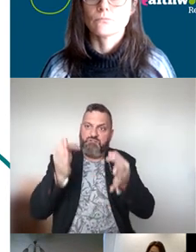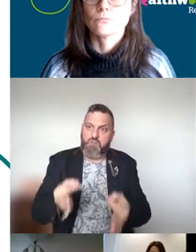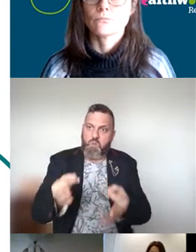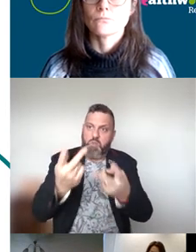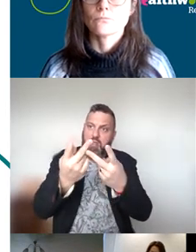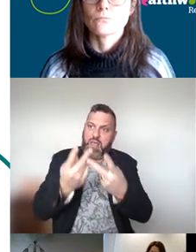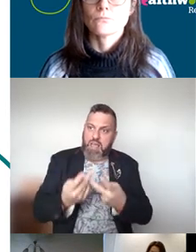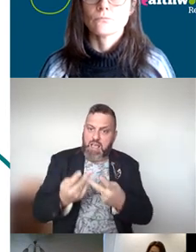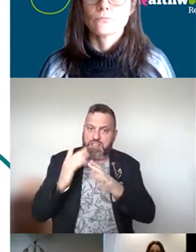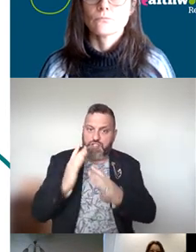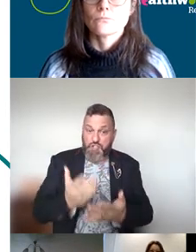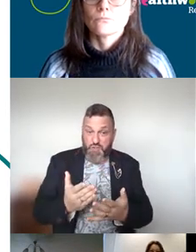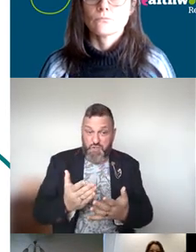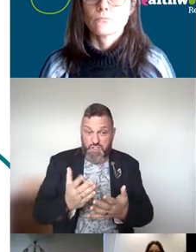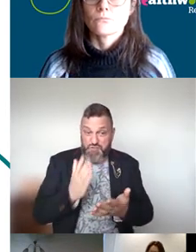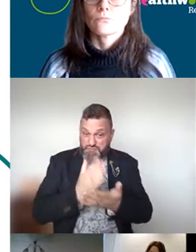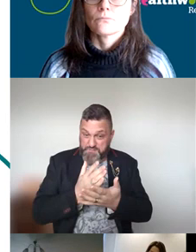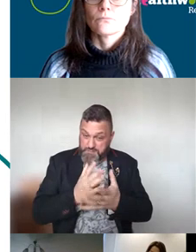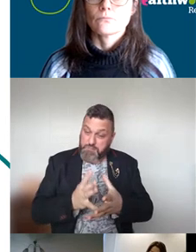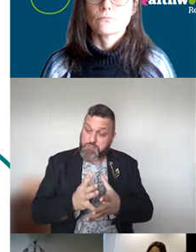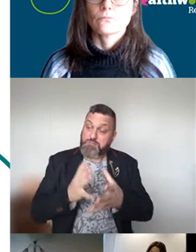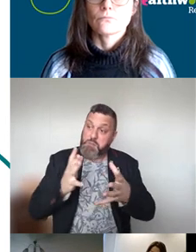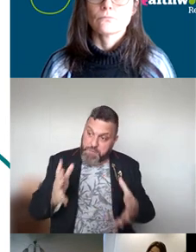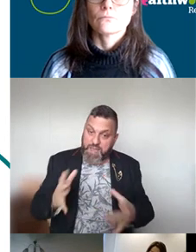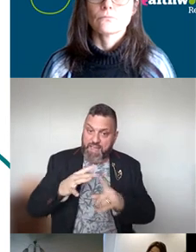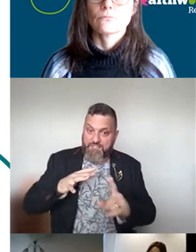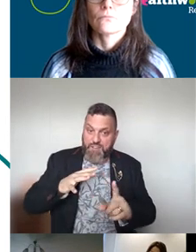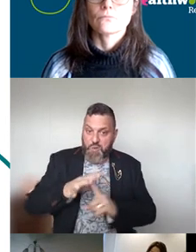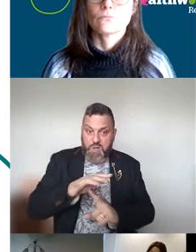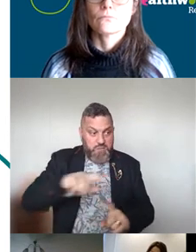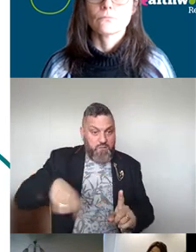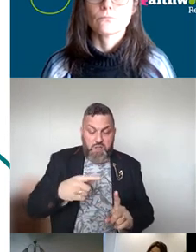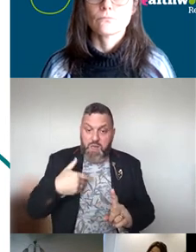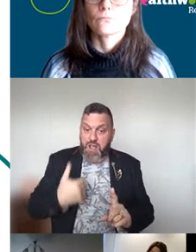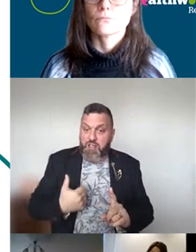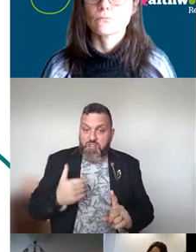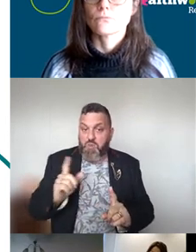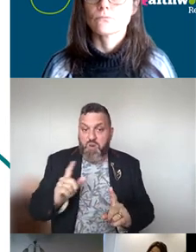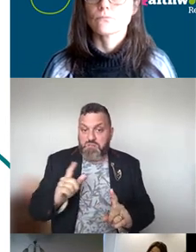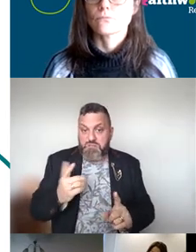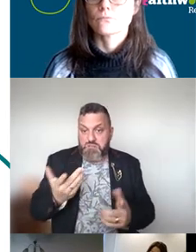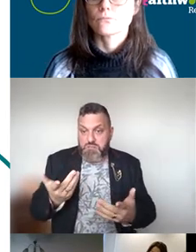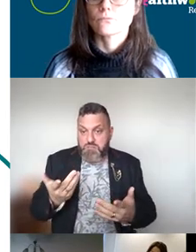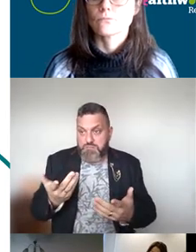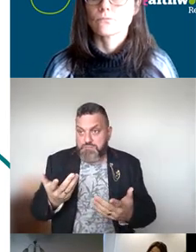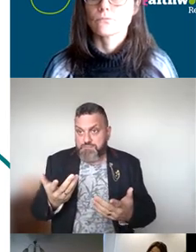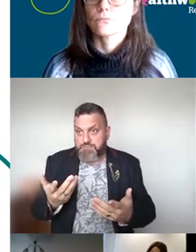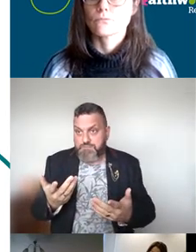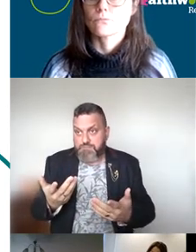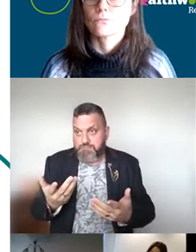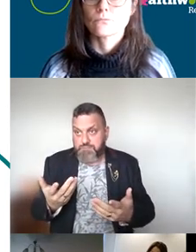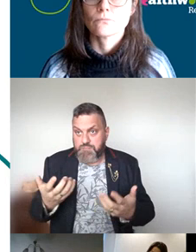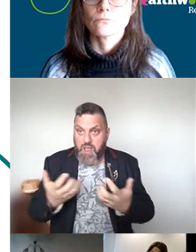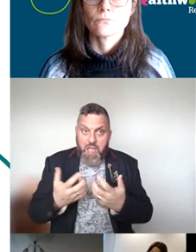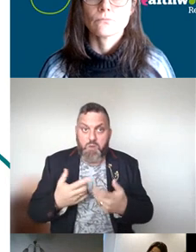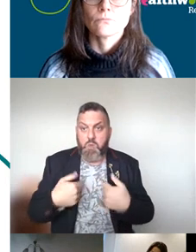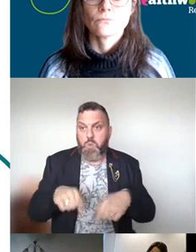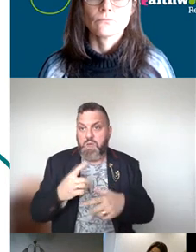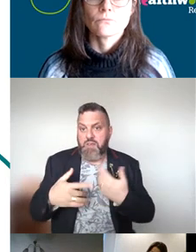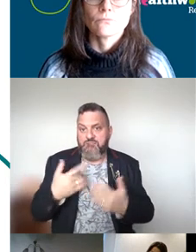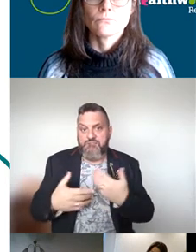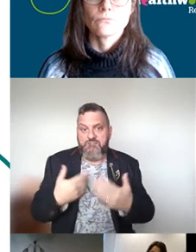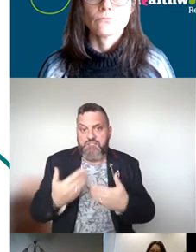services. A much greater influence on people's health comes from the circumstances in which people